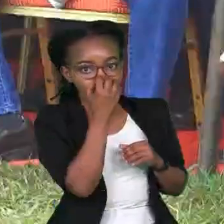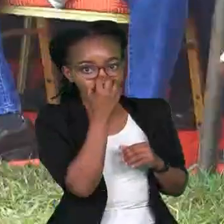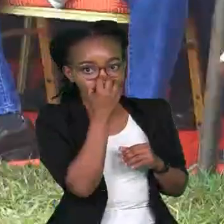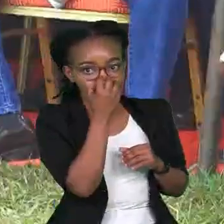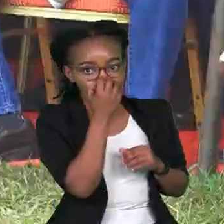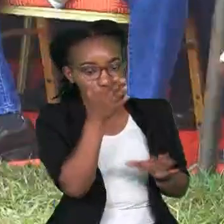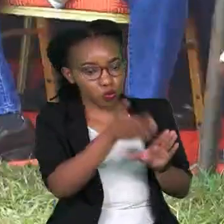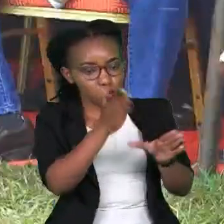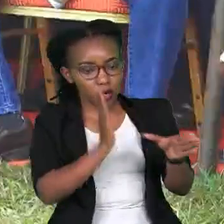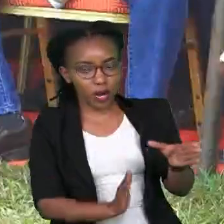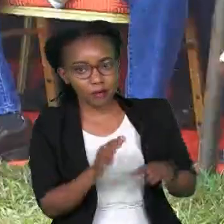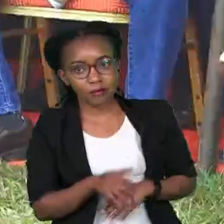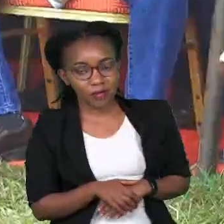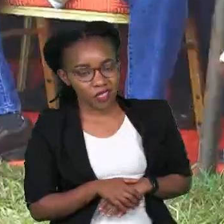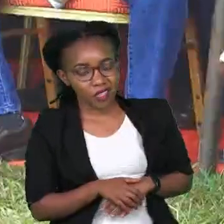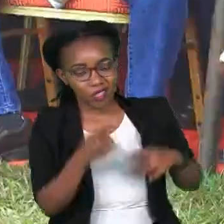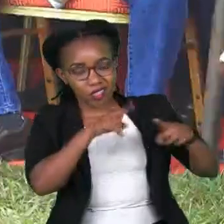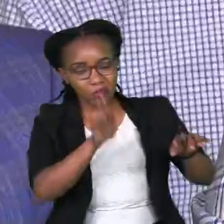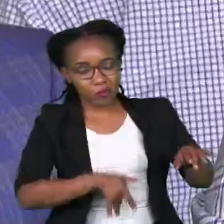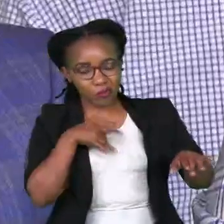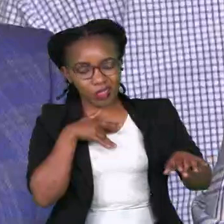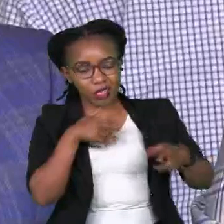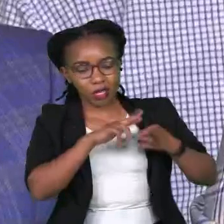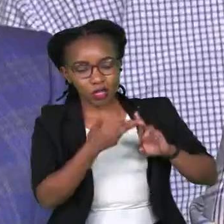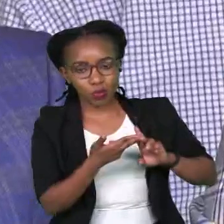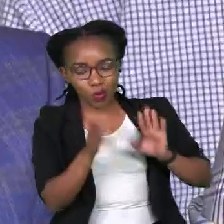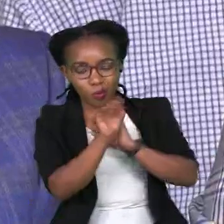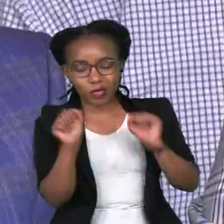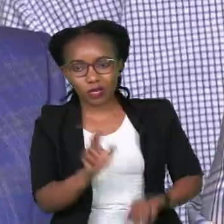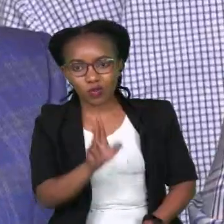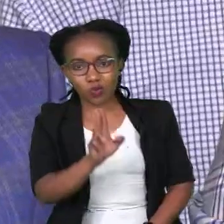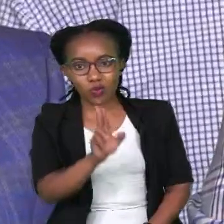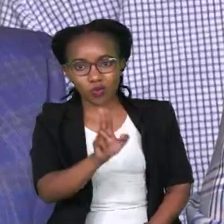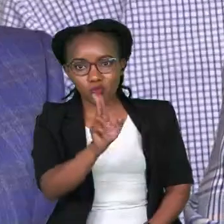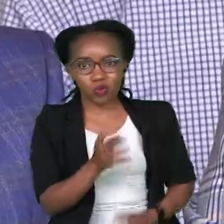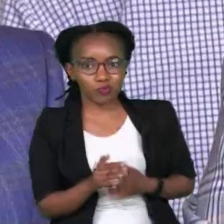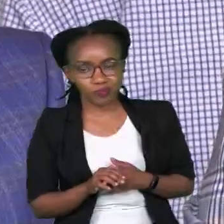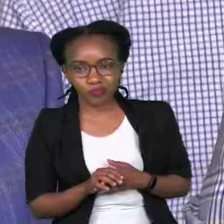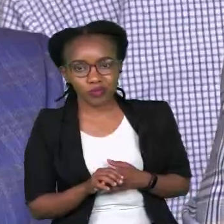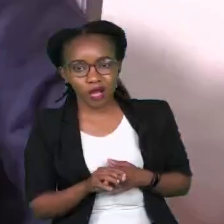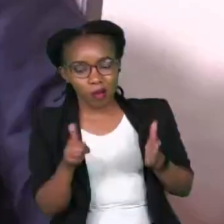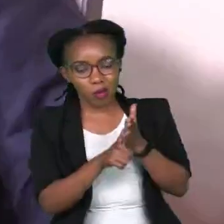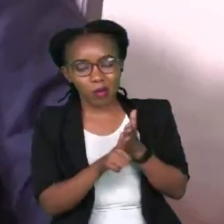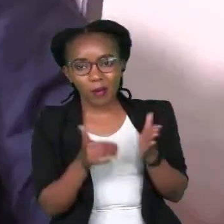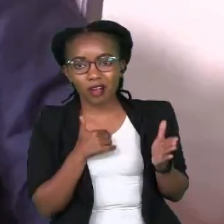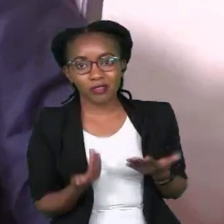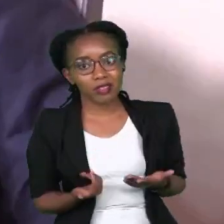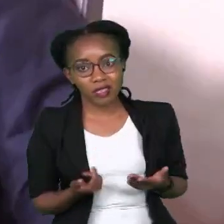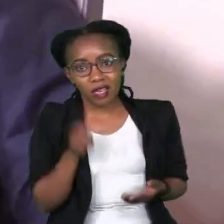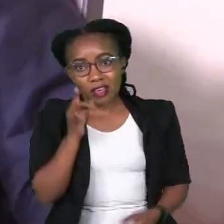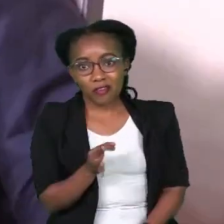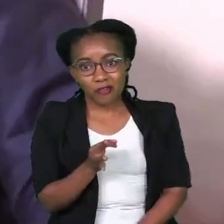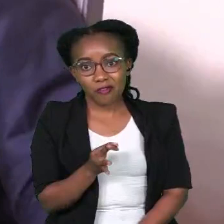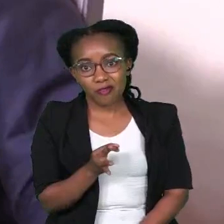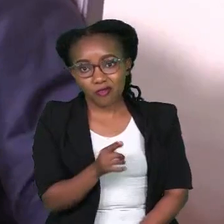Ruto to resign if he feels his relationship with the President Uhuru Kenyatta has hit rock bottom. Kama wewe unaona